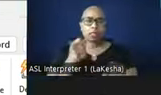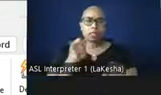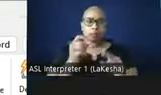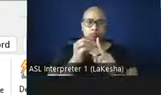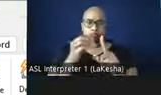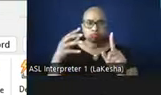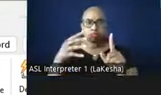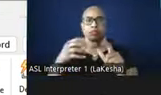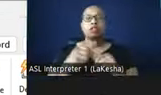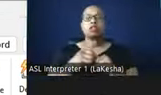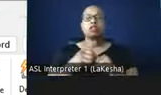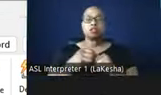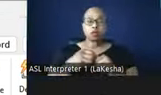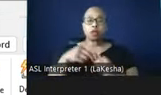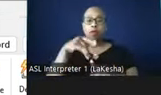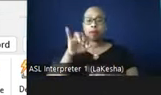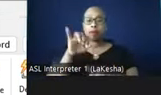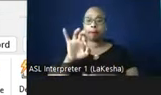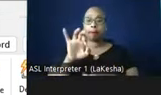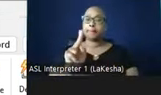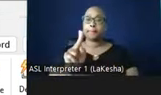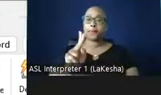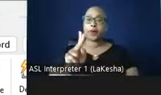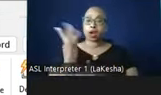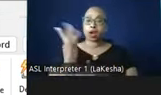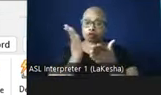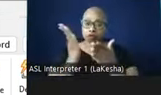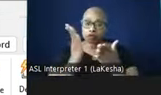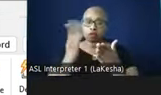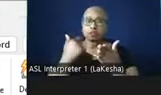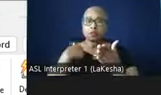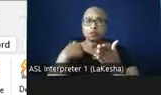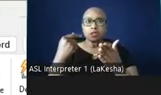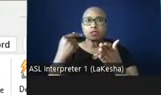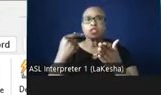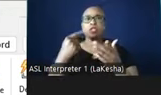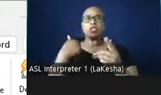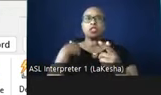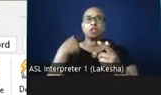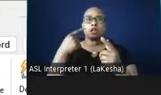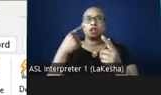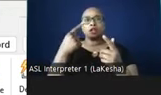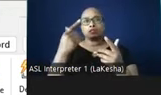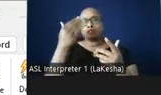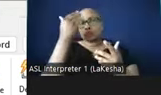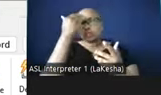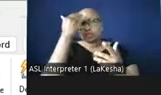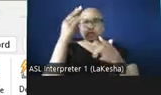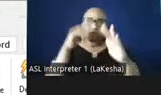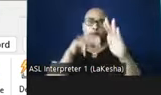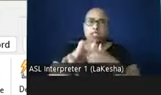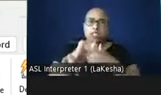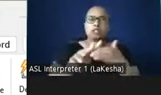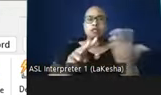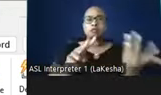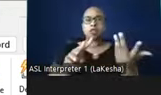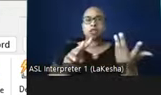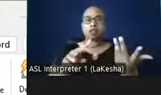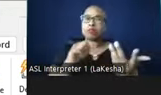The Park Service was anticipating a large funding source coming, but it wasn't called GOA yet, but we